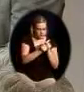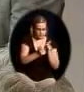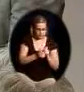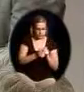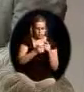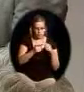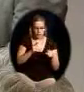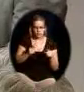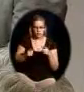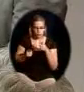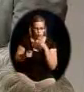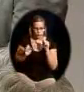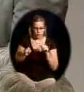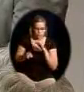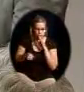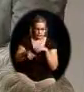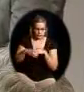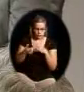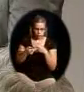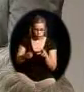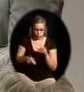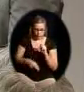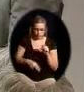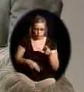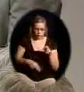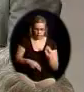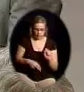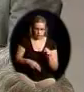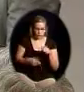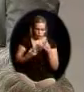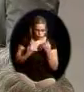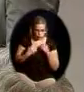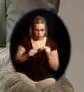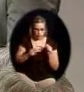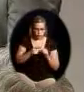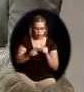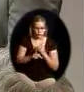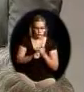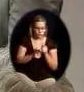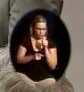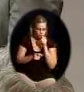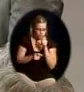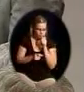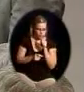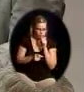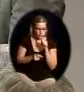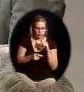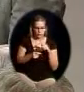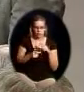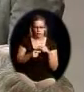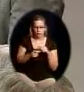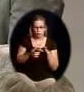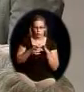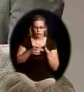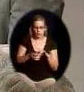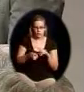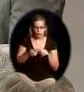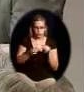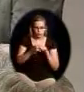the room, but SRS does try to maintain, I think, confidentiality in terms of